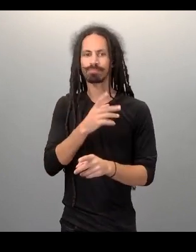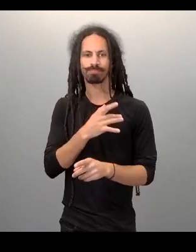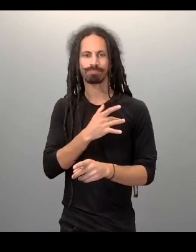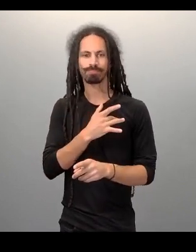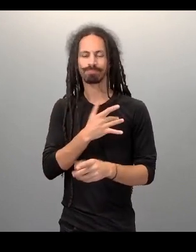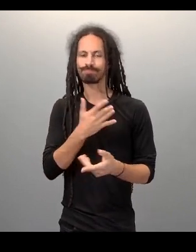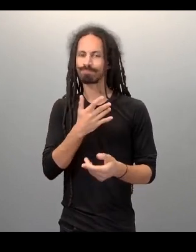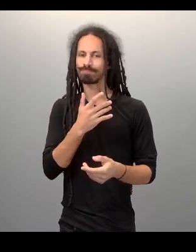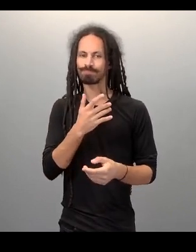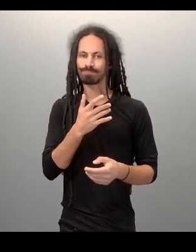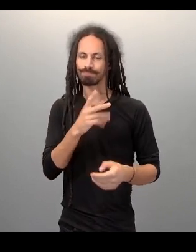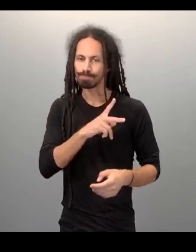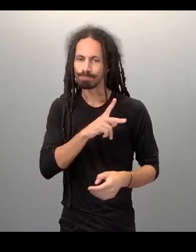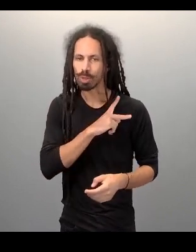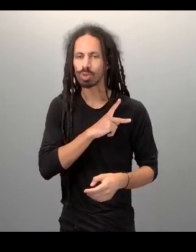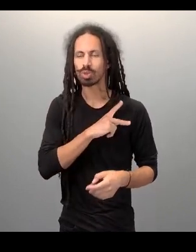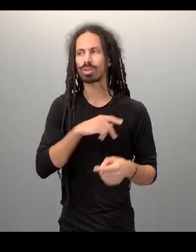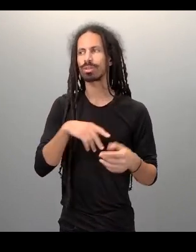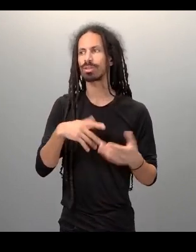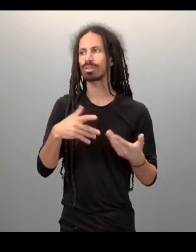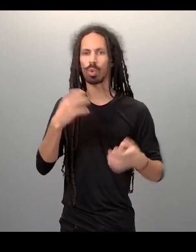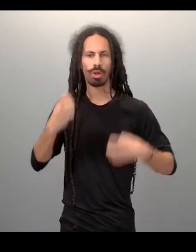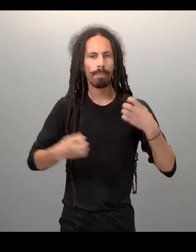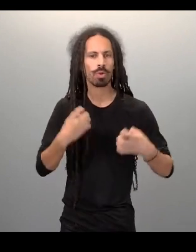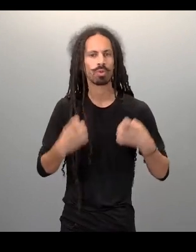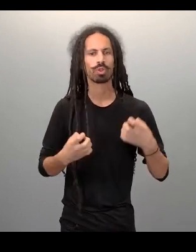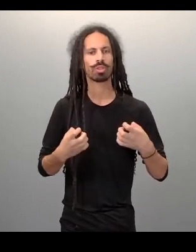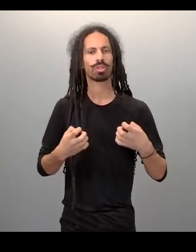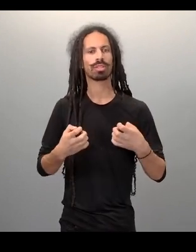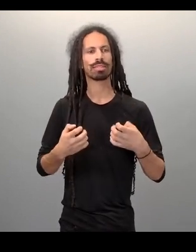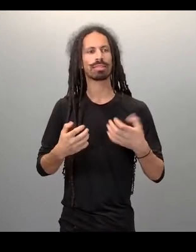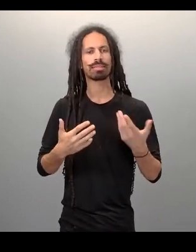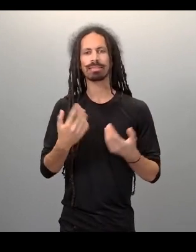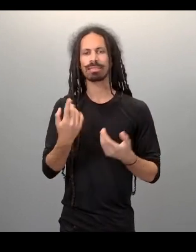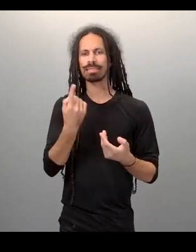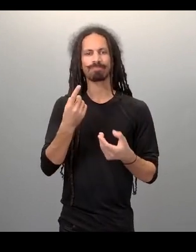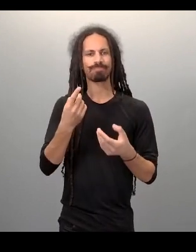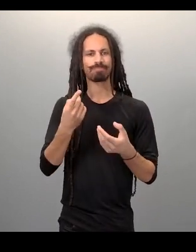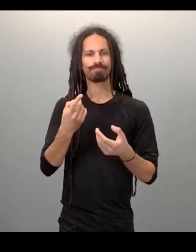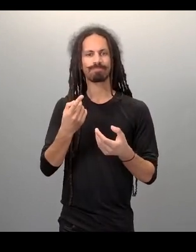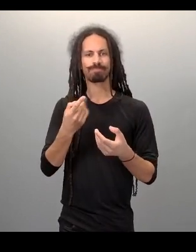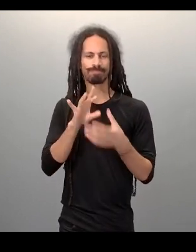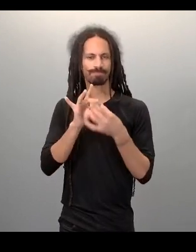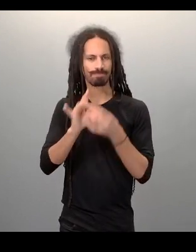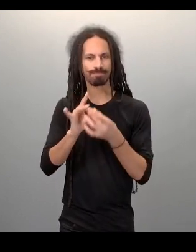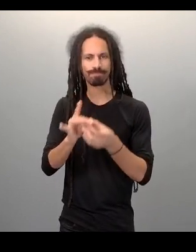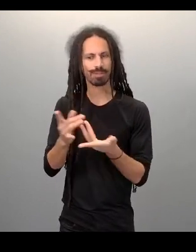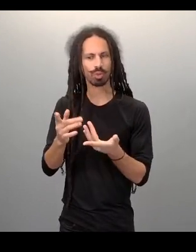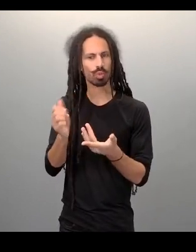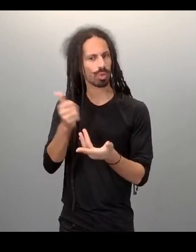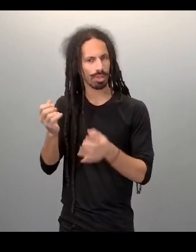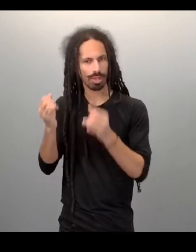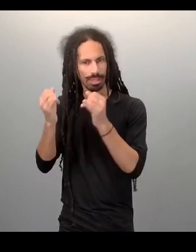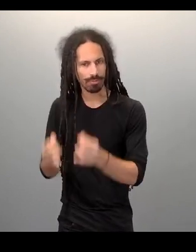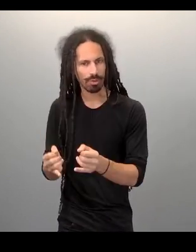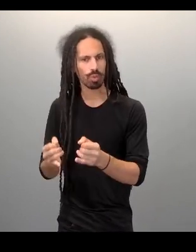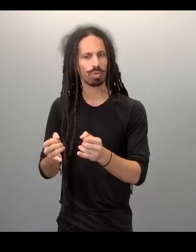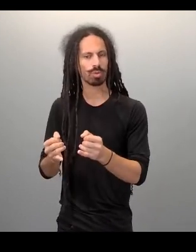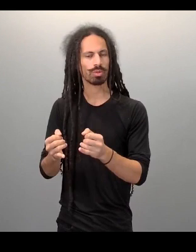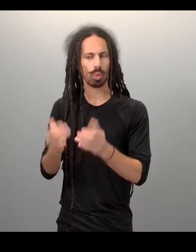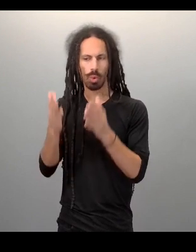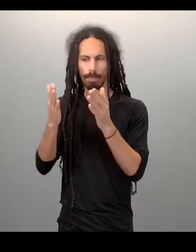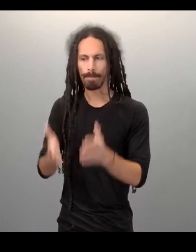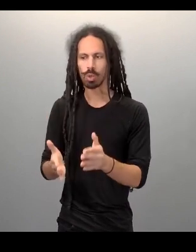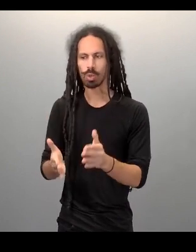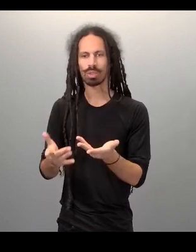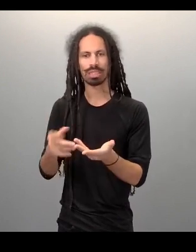emotional or something that is directly relevant to an individual but needs to be spoken